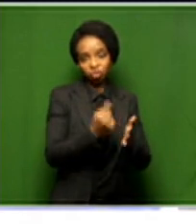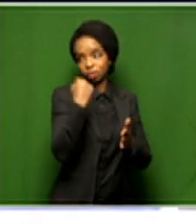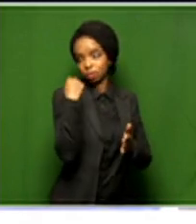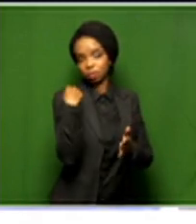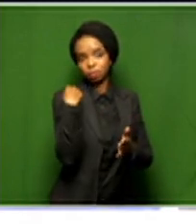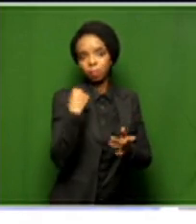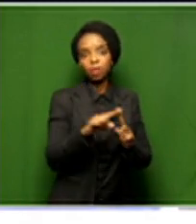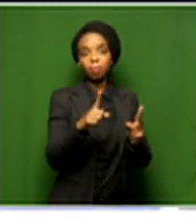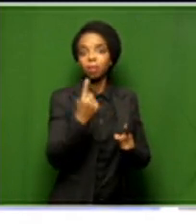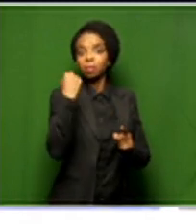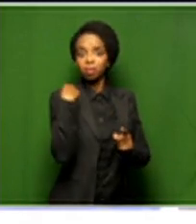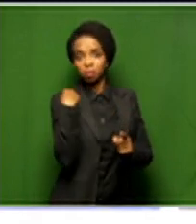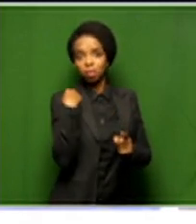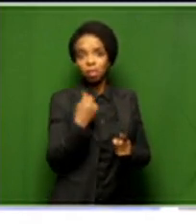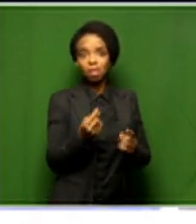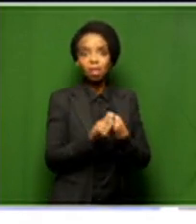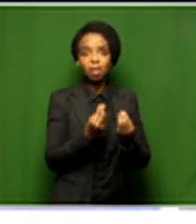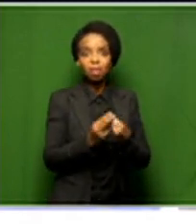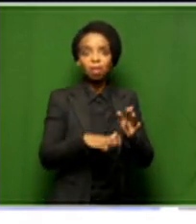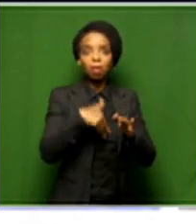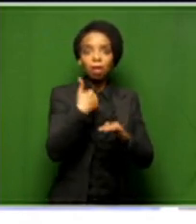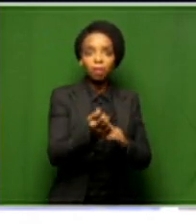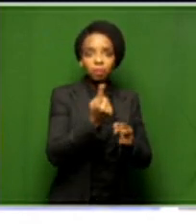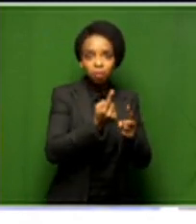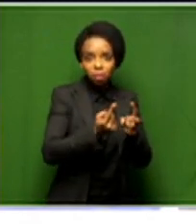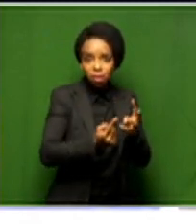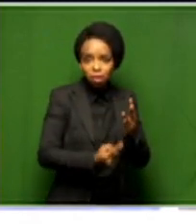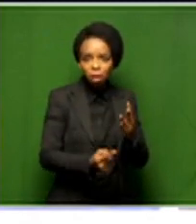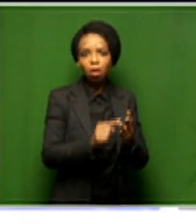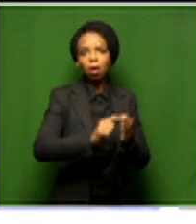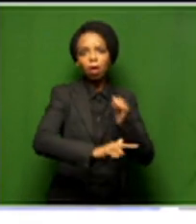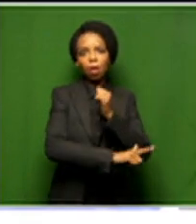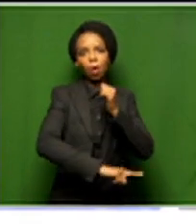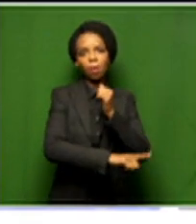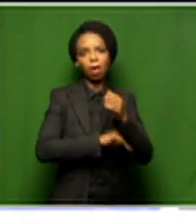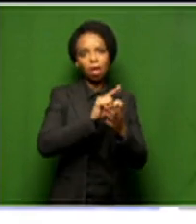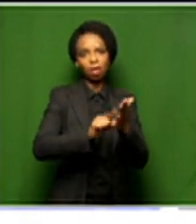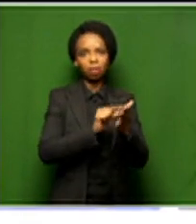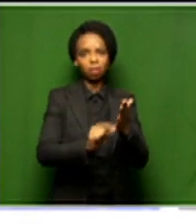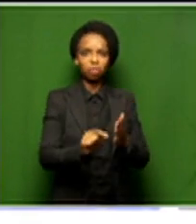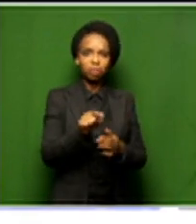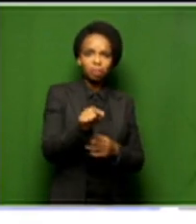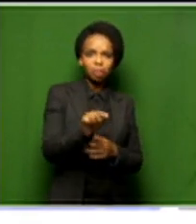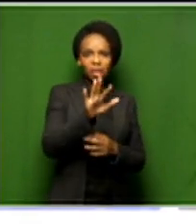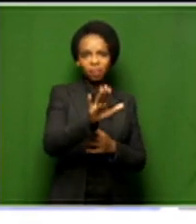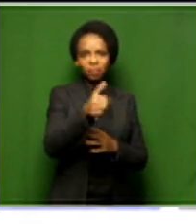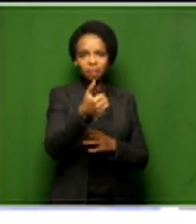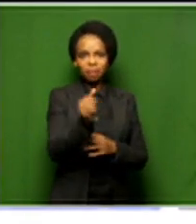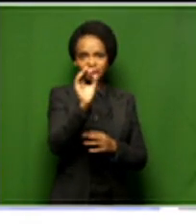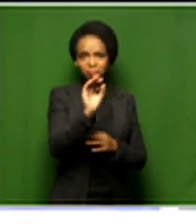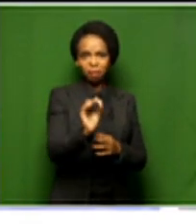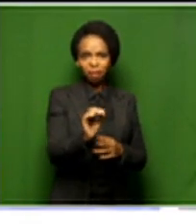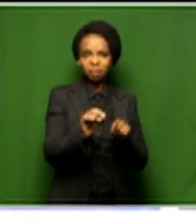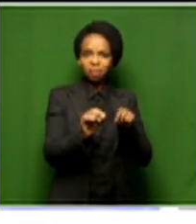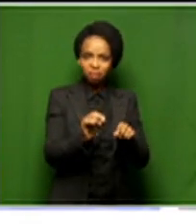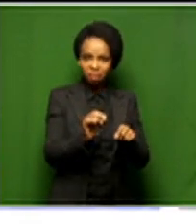in that election was quite impressive, actually. Local government elections at 56% or so, even more. It could have been possibly the highest turnout,